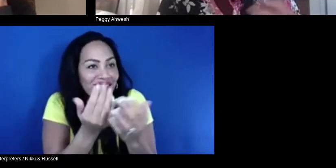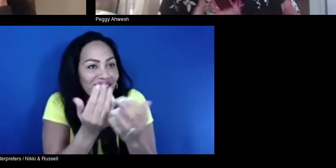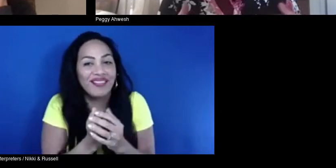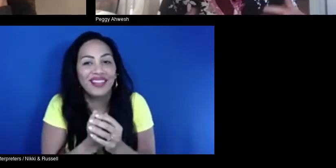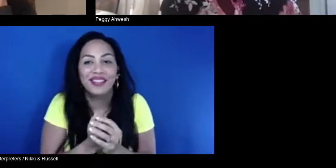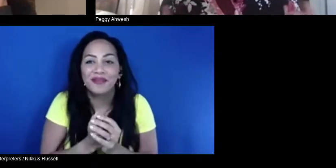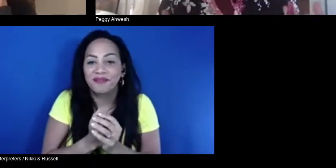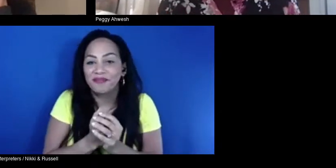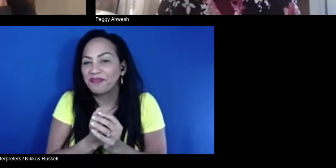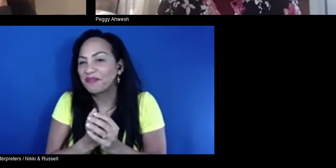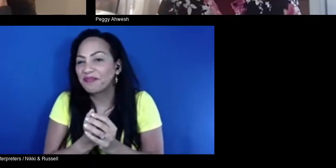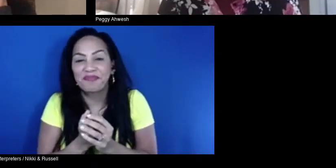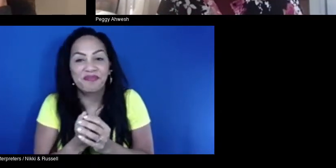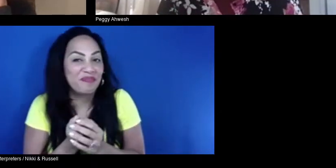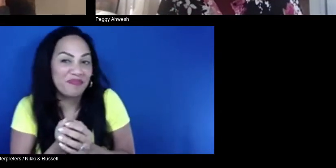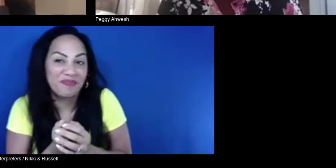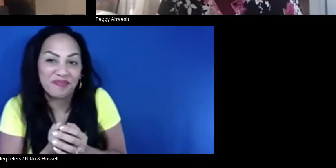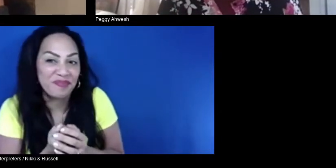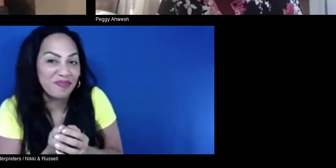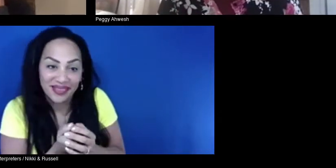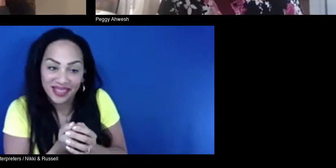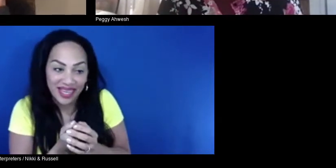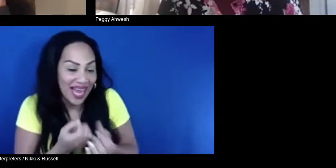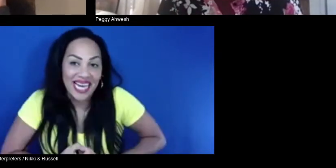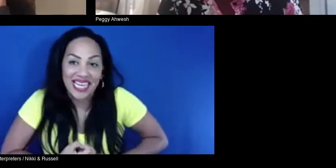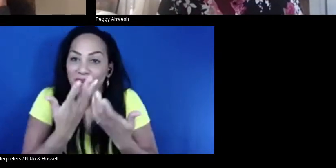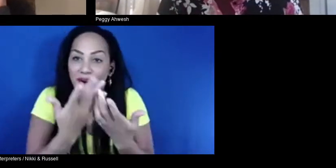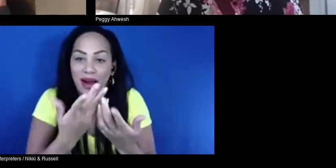you know, different forms of self and different